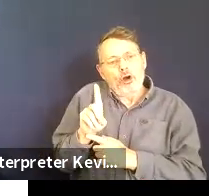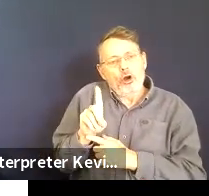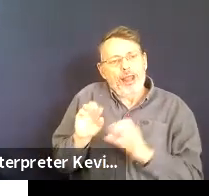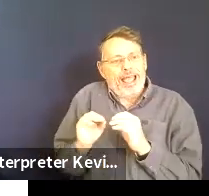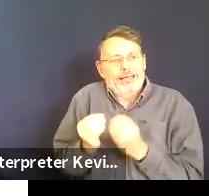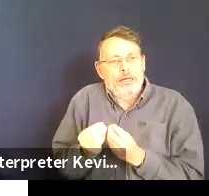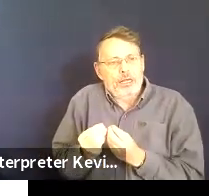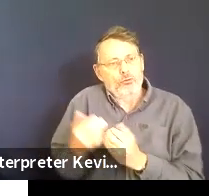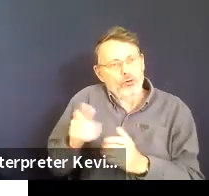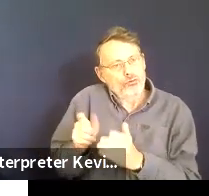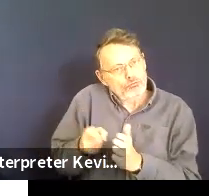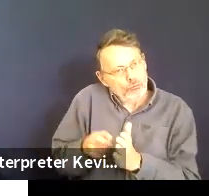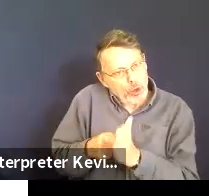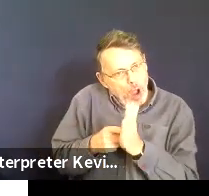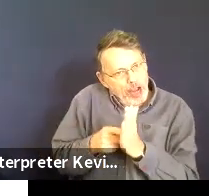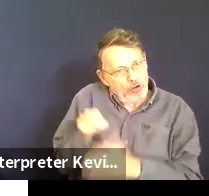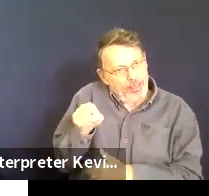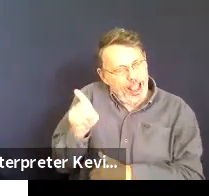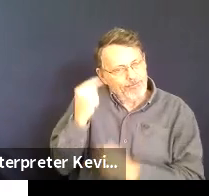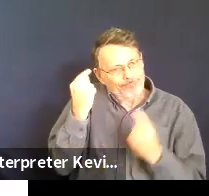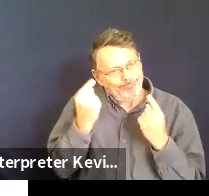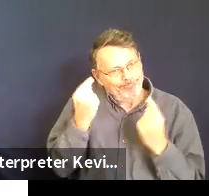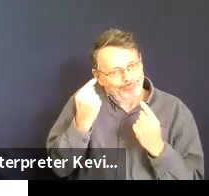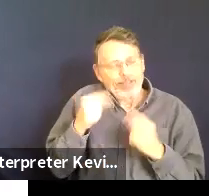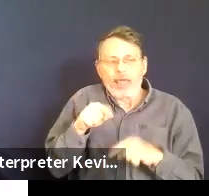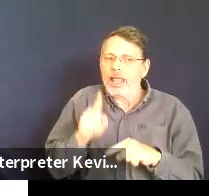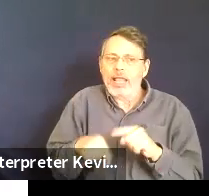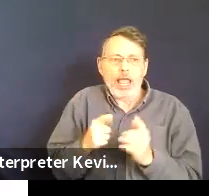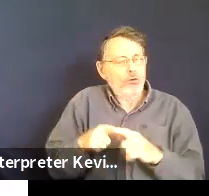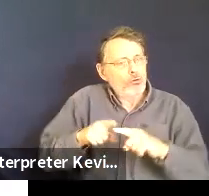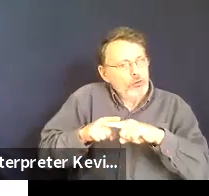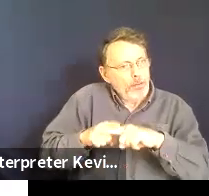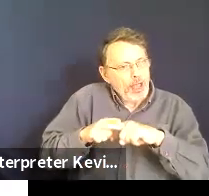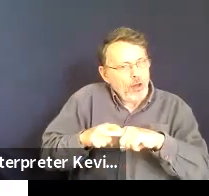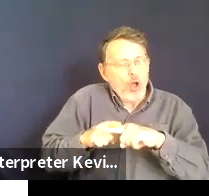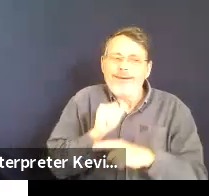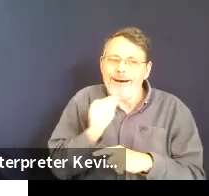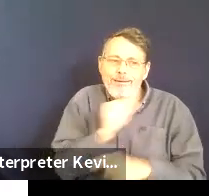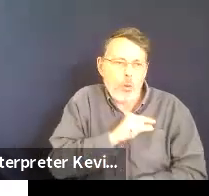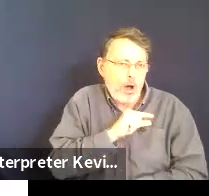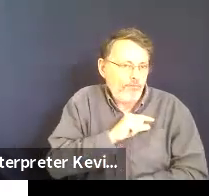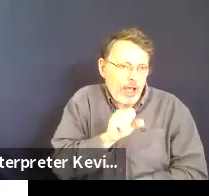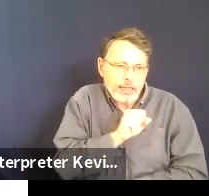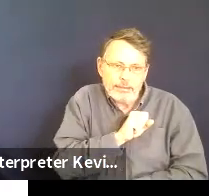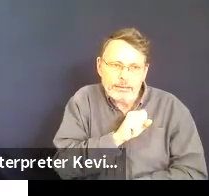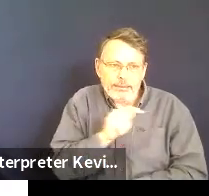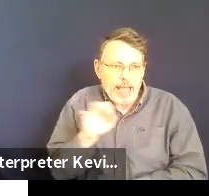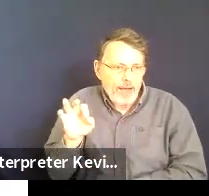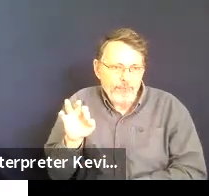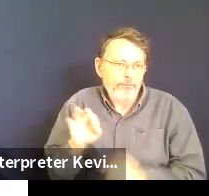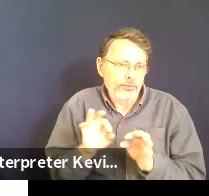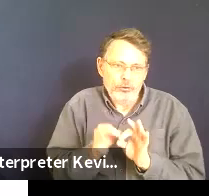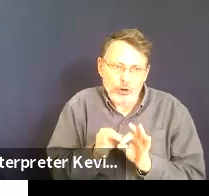is required to consider. They cannot rely on unqualified staff interpreters. You know,